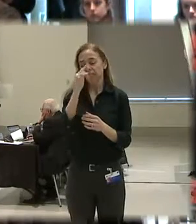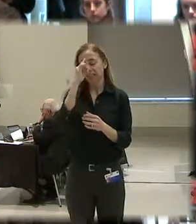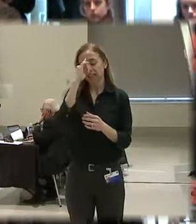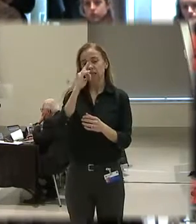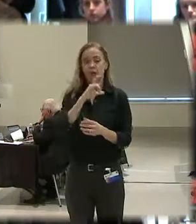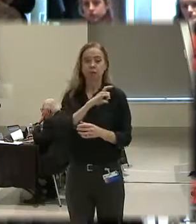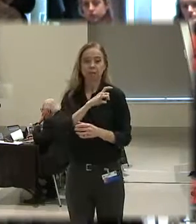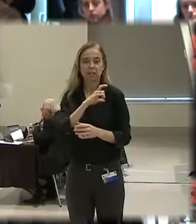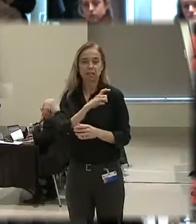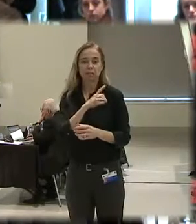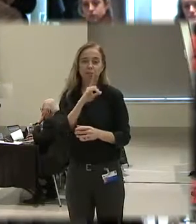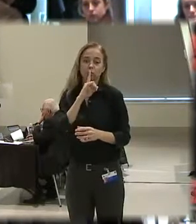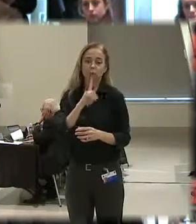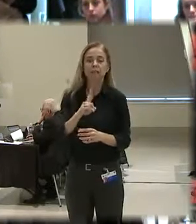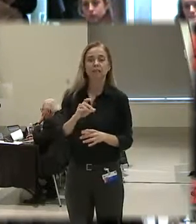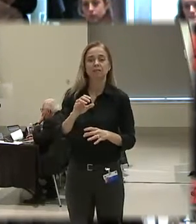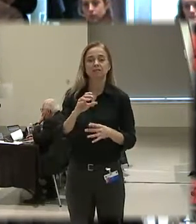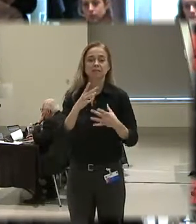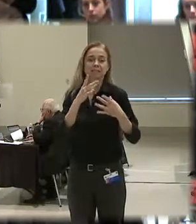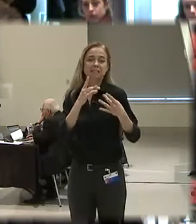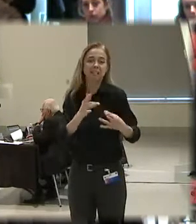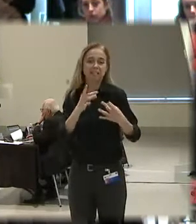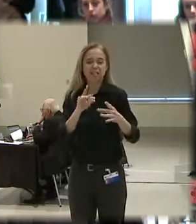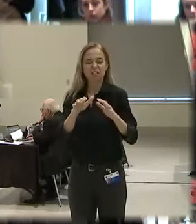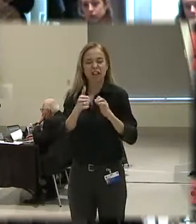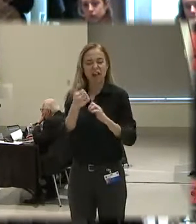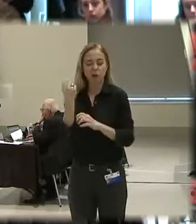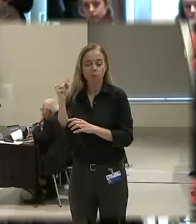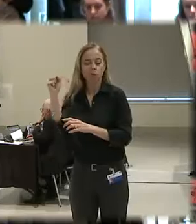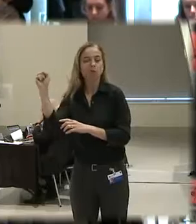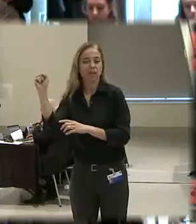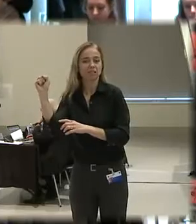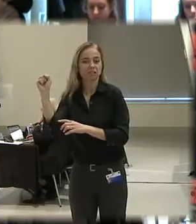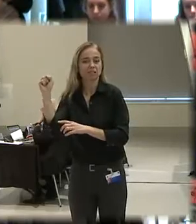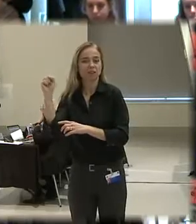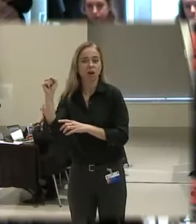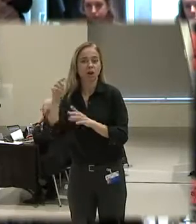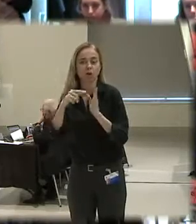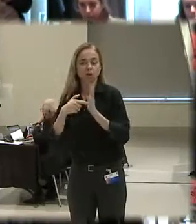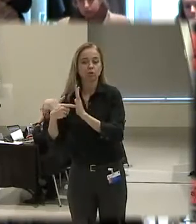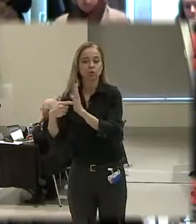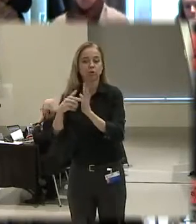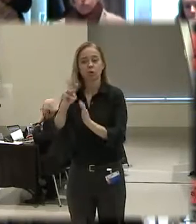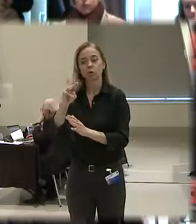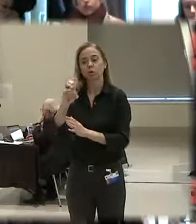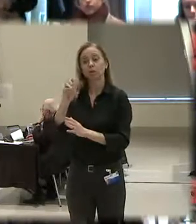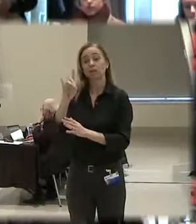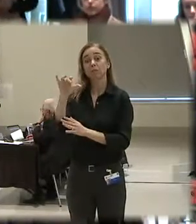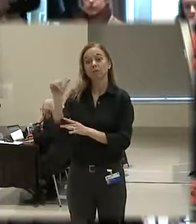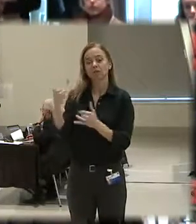way in which protests are being depicted in the media right now, just as protesters are, because there's